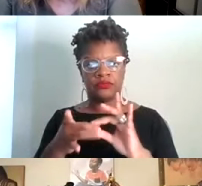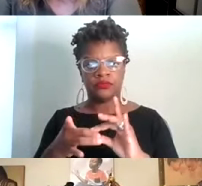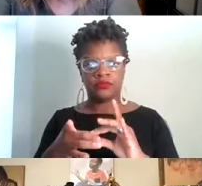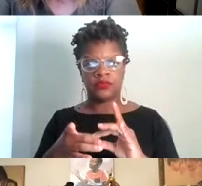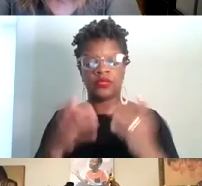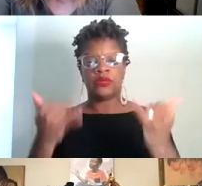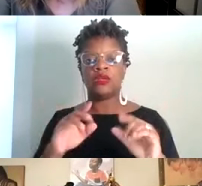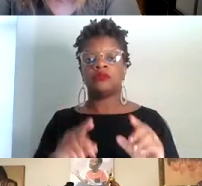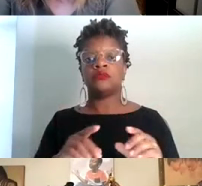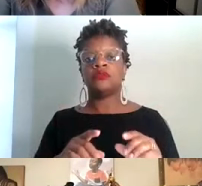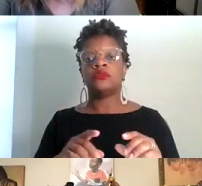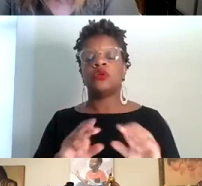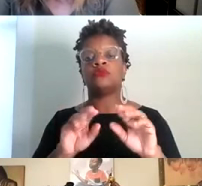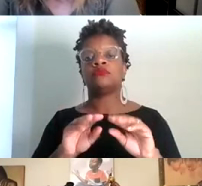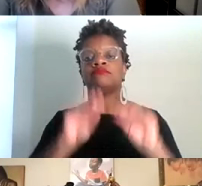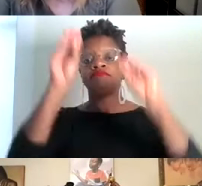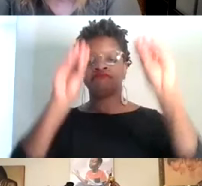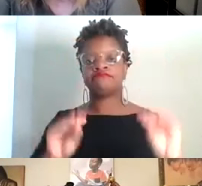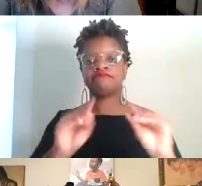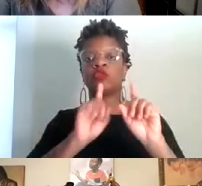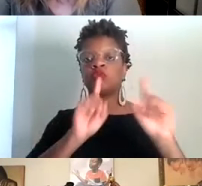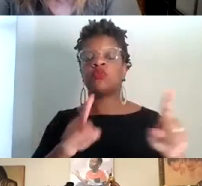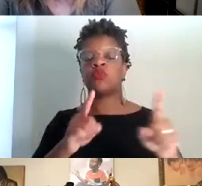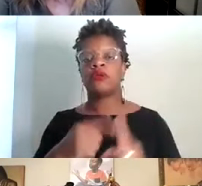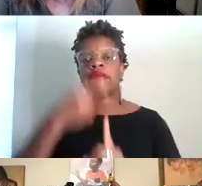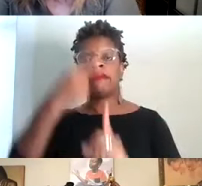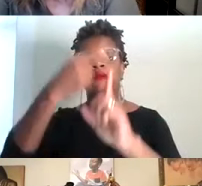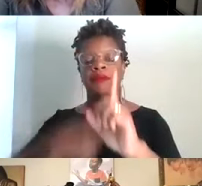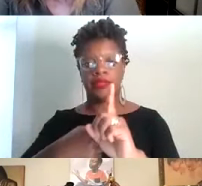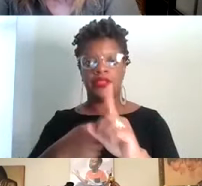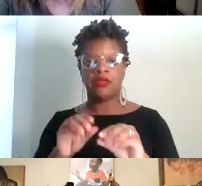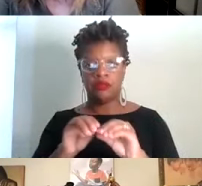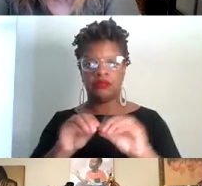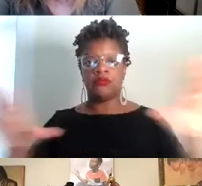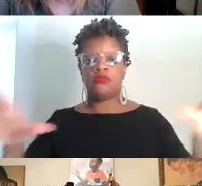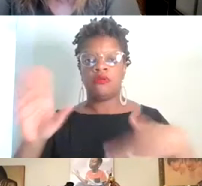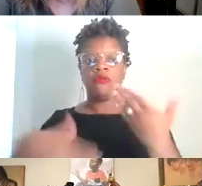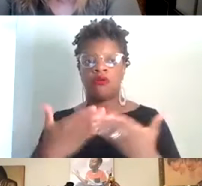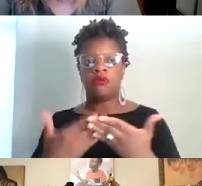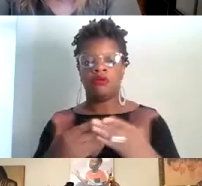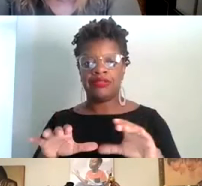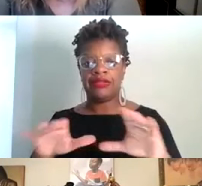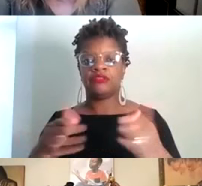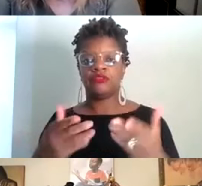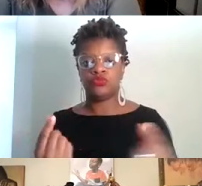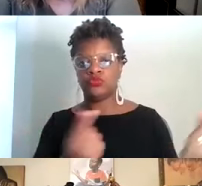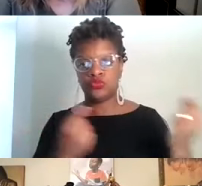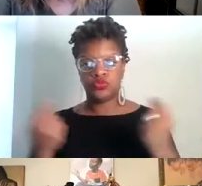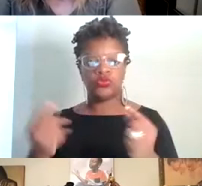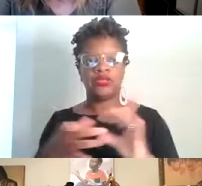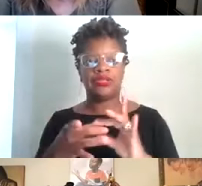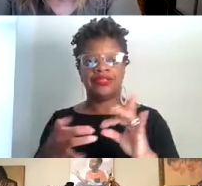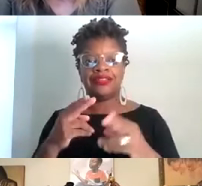currently developing that will come out next month, which will go in much further depth into all of these action items. This is our